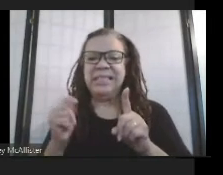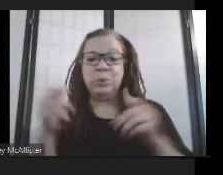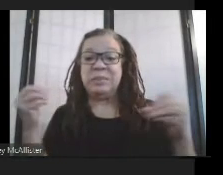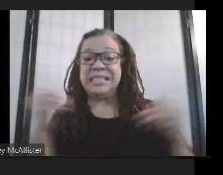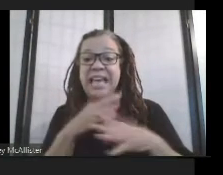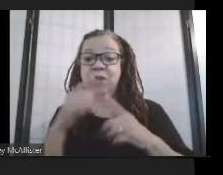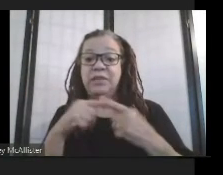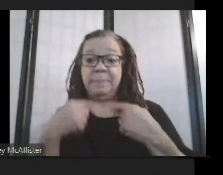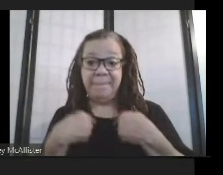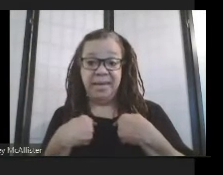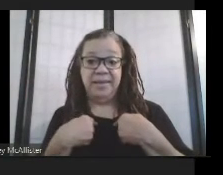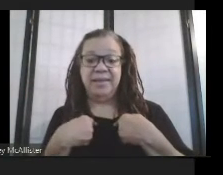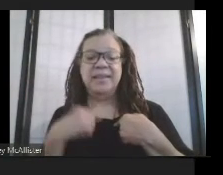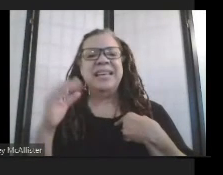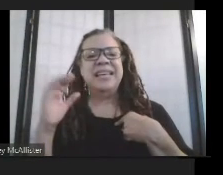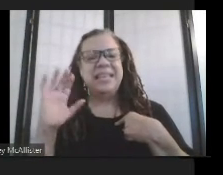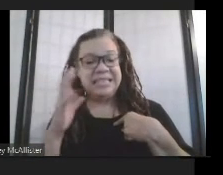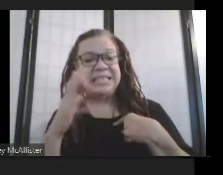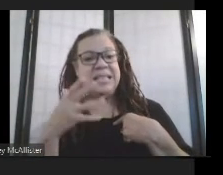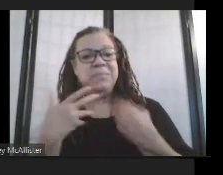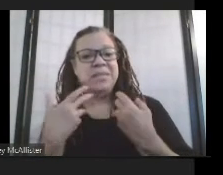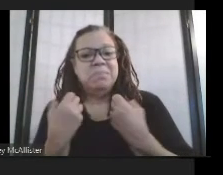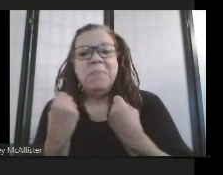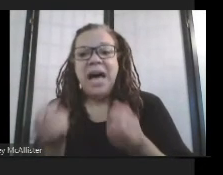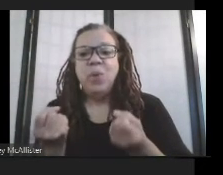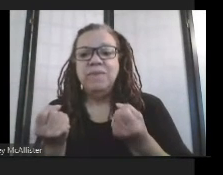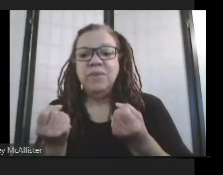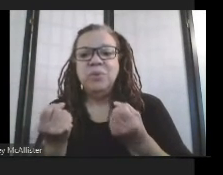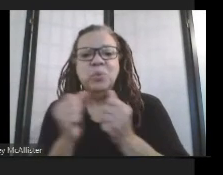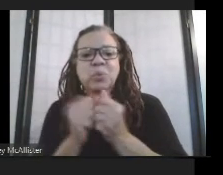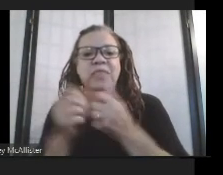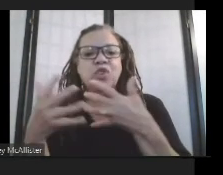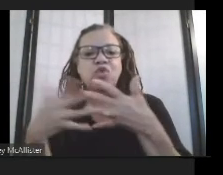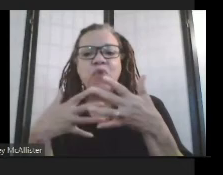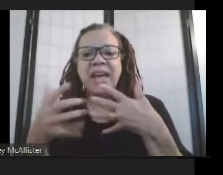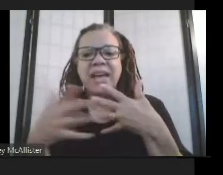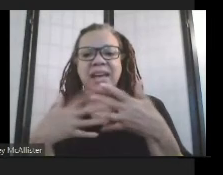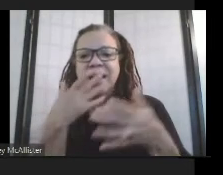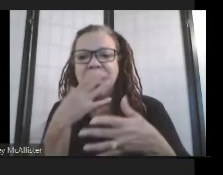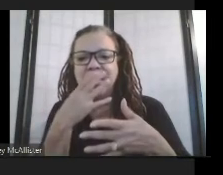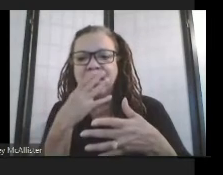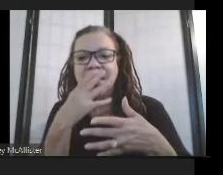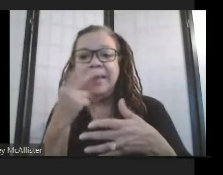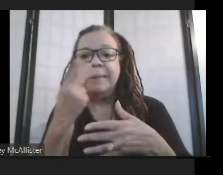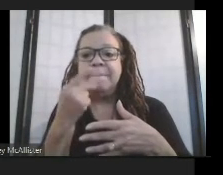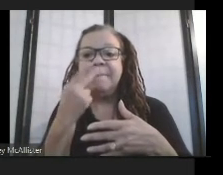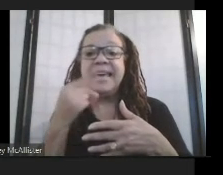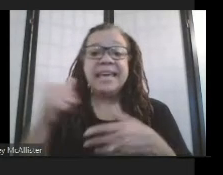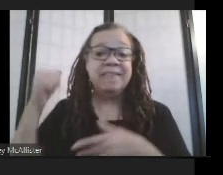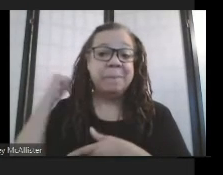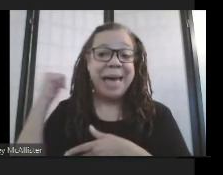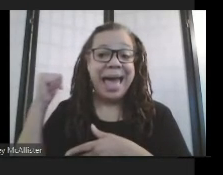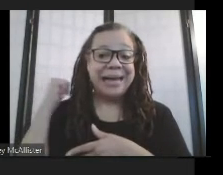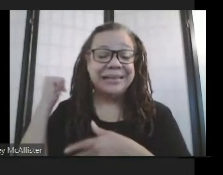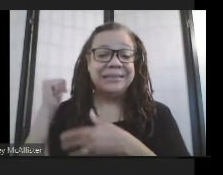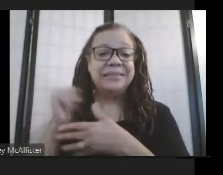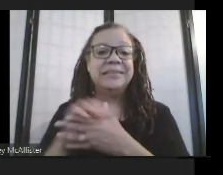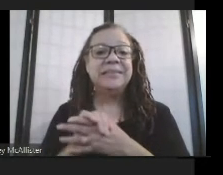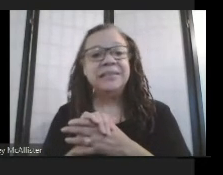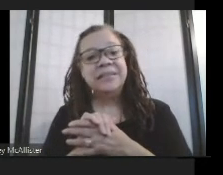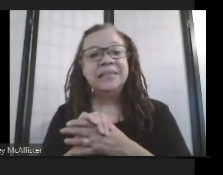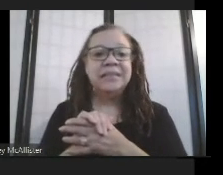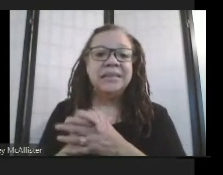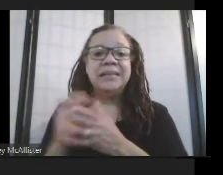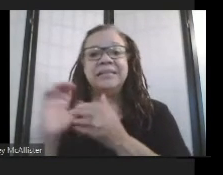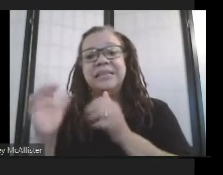not. It just seems very powerful, especially with the gray in front and the pink in back, so